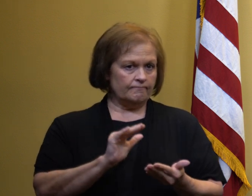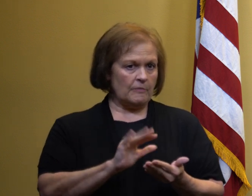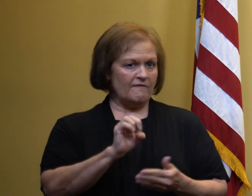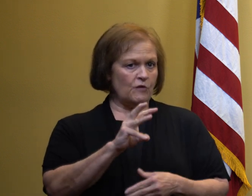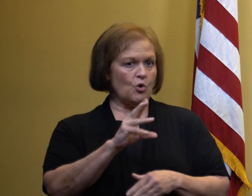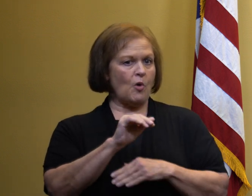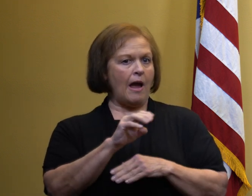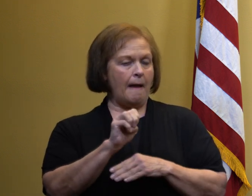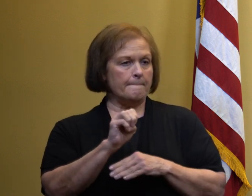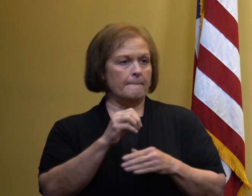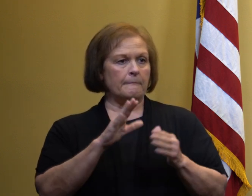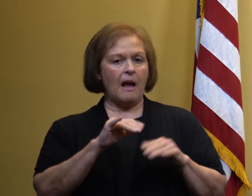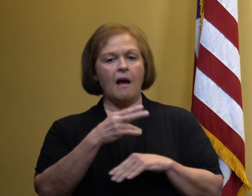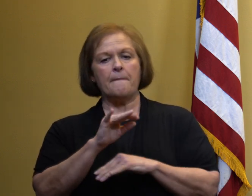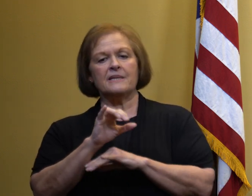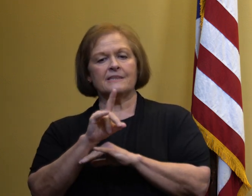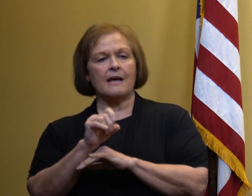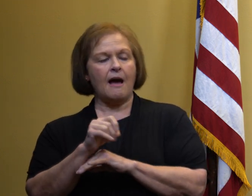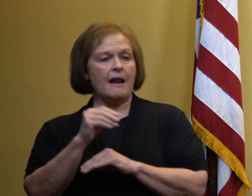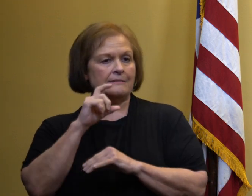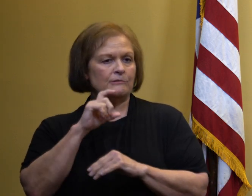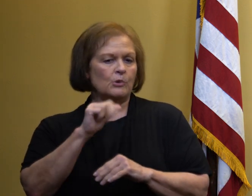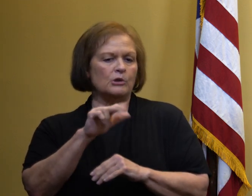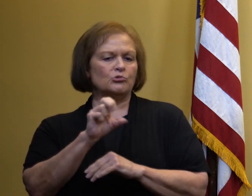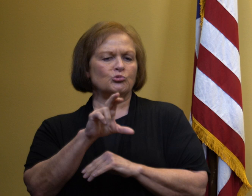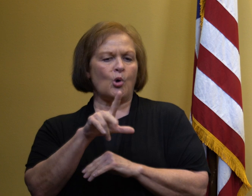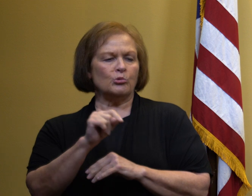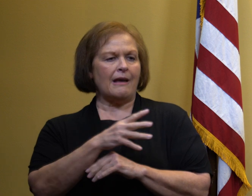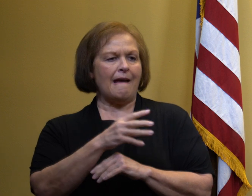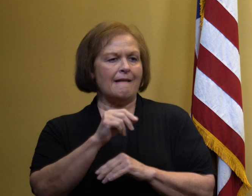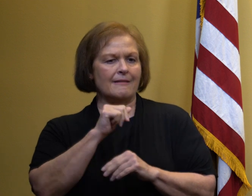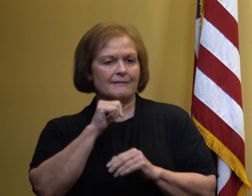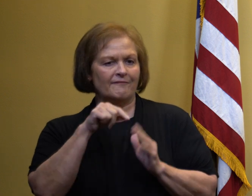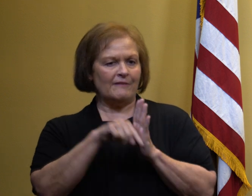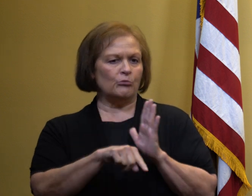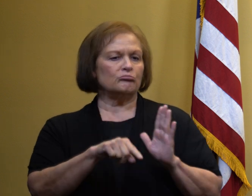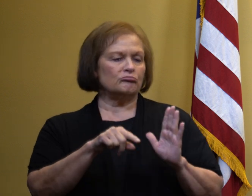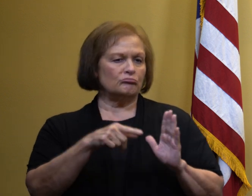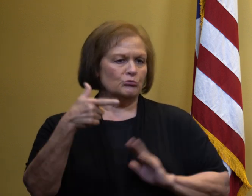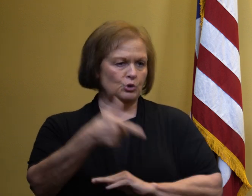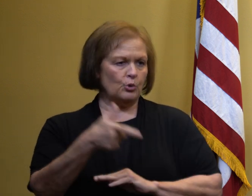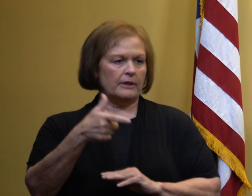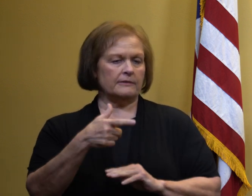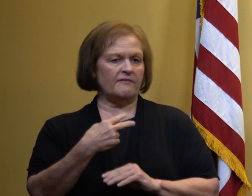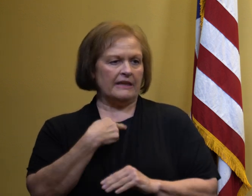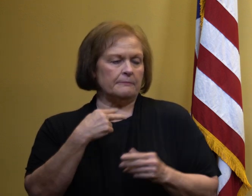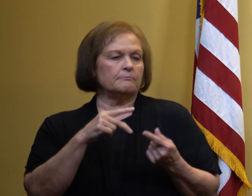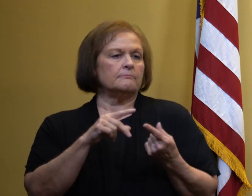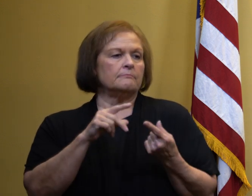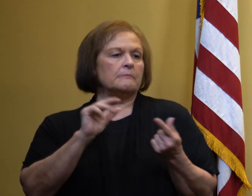less homicides, sexual assaults, and non-fatal shooting incidents and victims compared